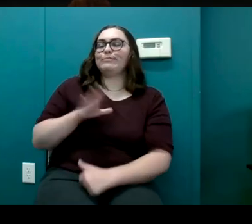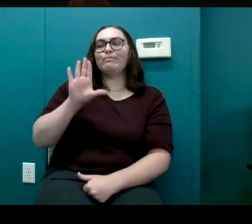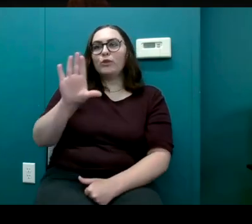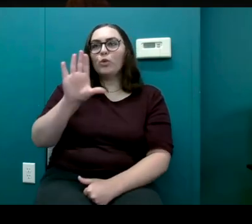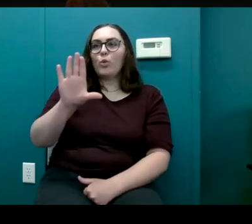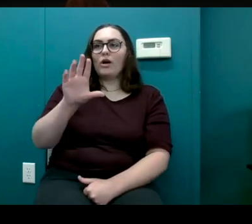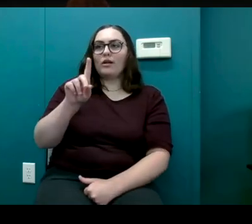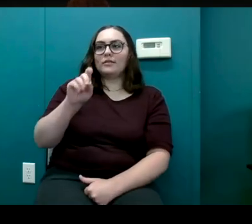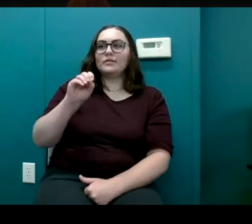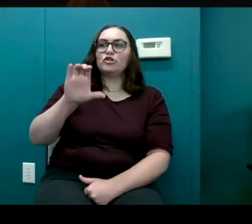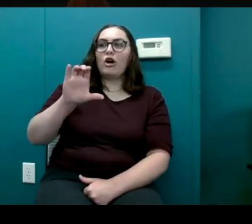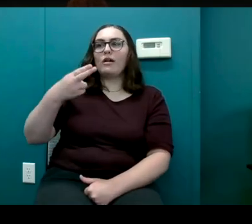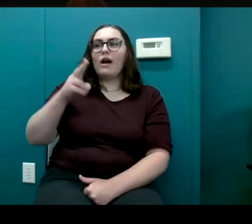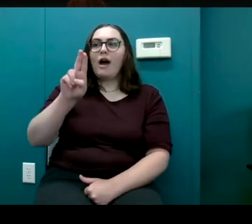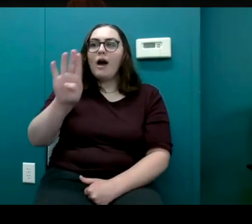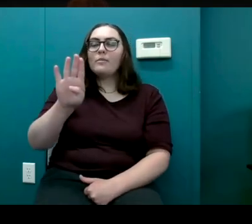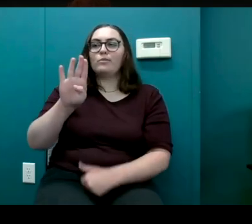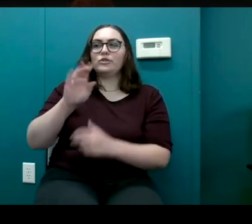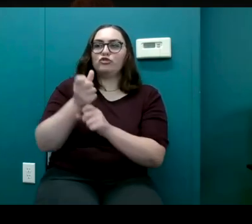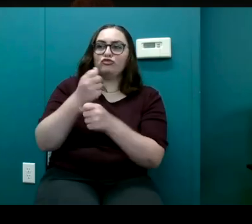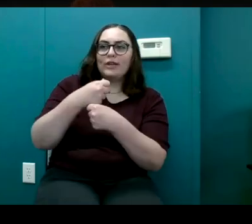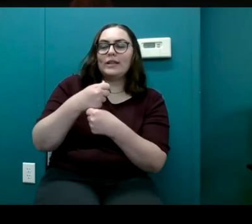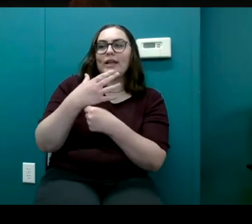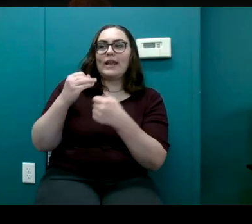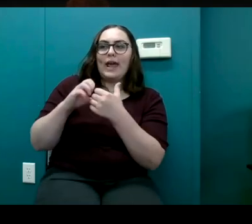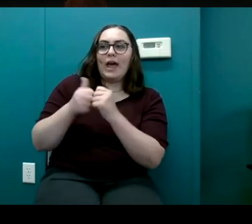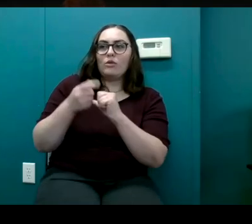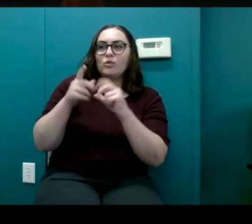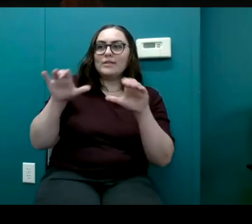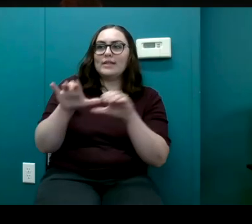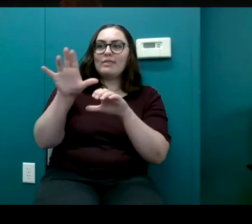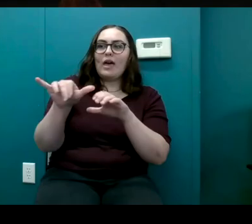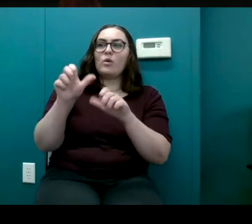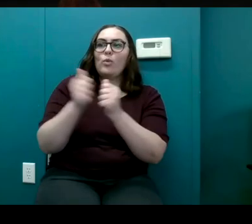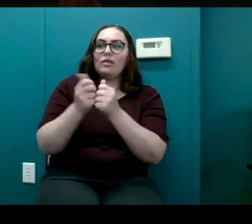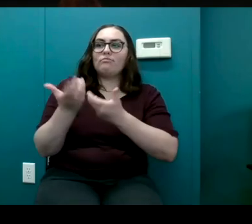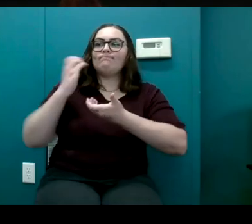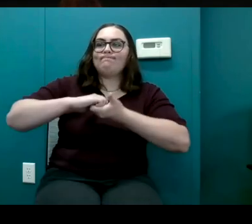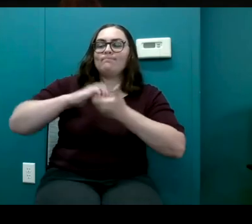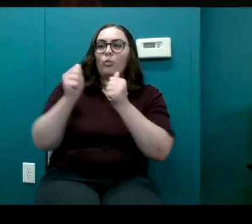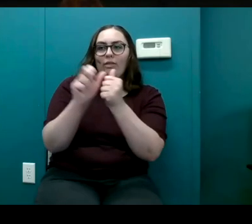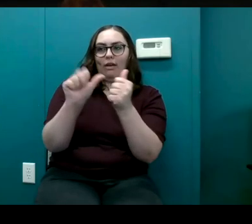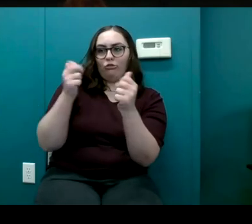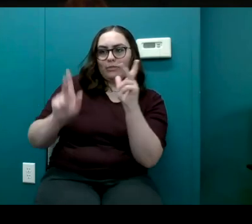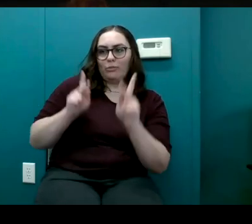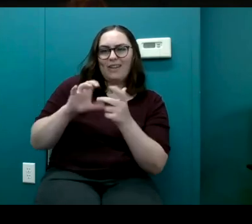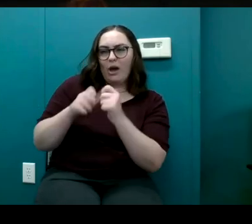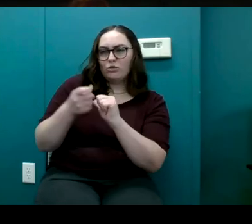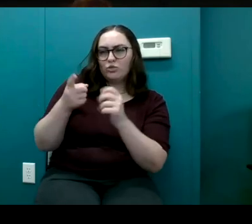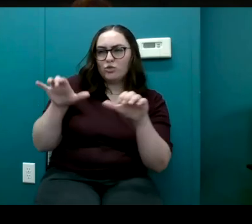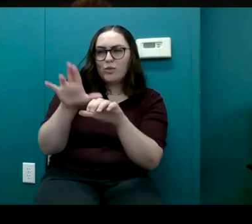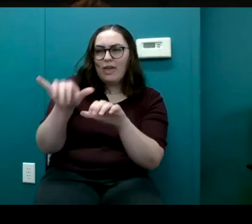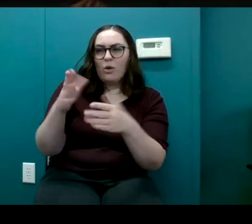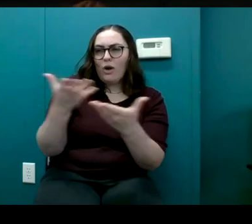your Doc Hub document was created, how you did that with collaborating with others. How did you do that? What